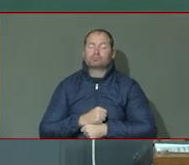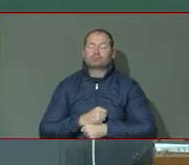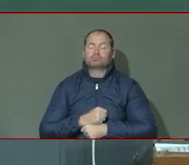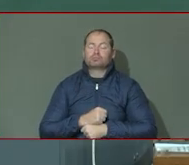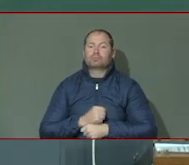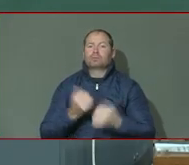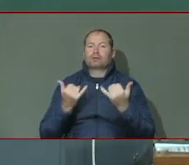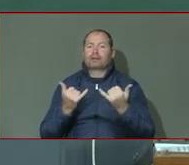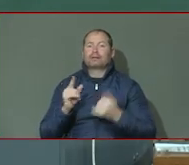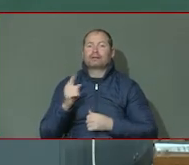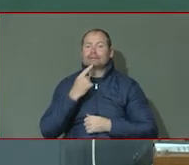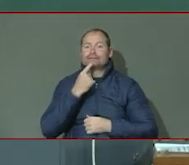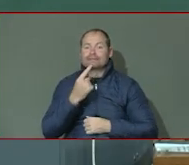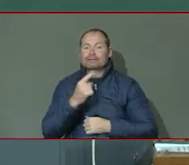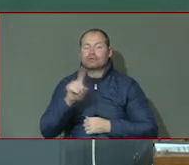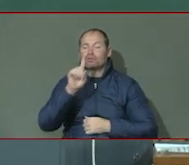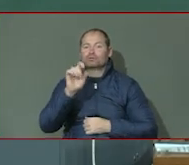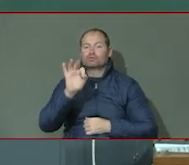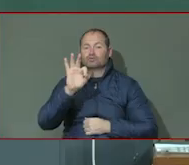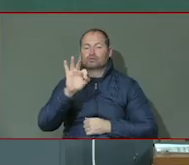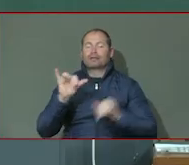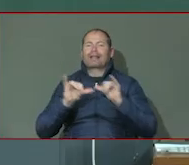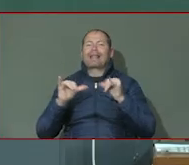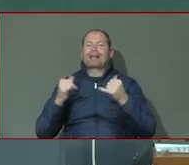companies, Candy Limited and Cola Limited.